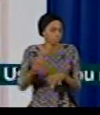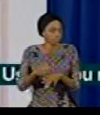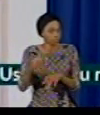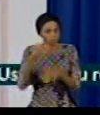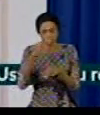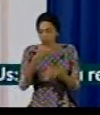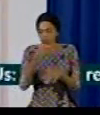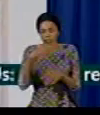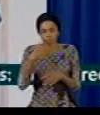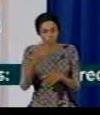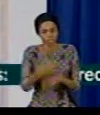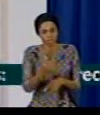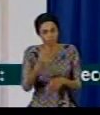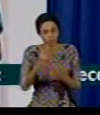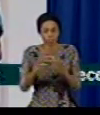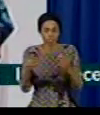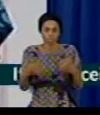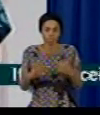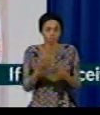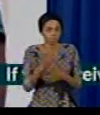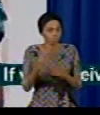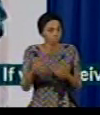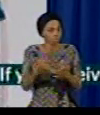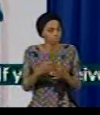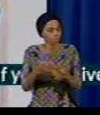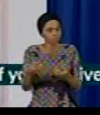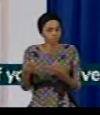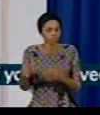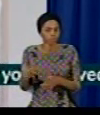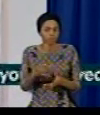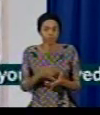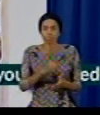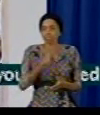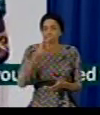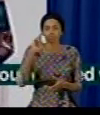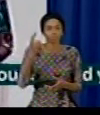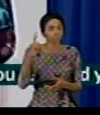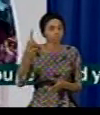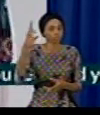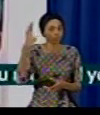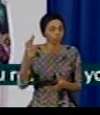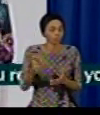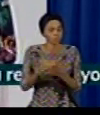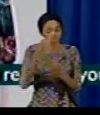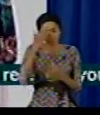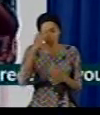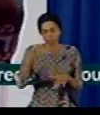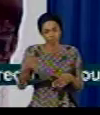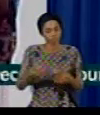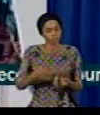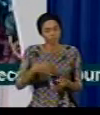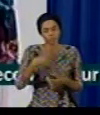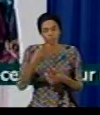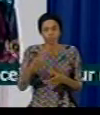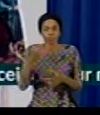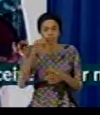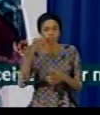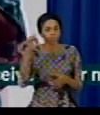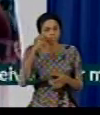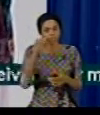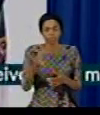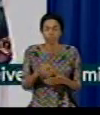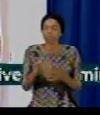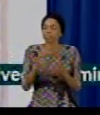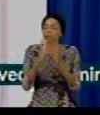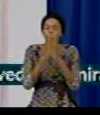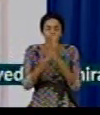that pains. When it comes, it is only God. So yesterday, this thing, I prayed, I said, God, I will